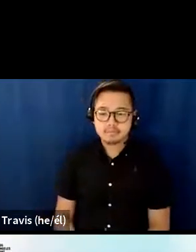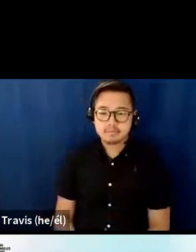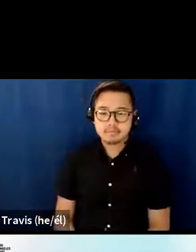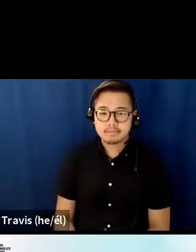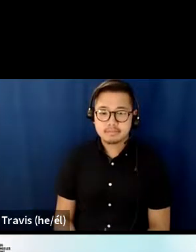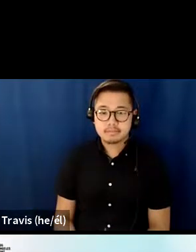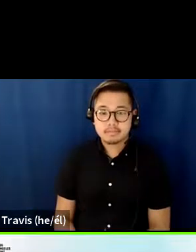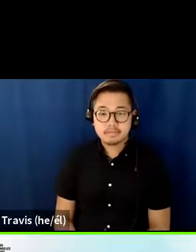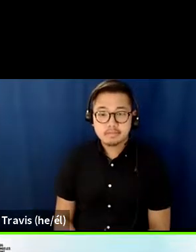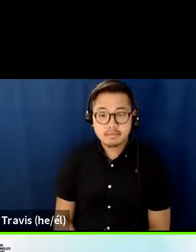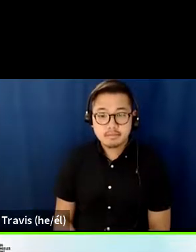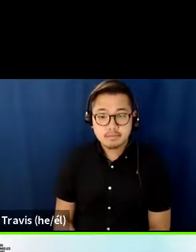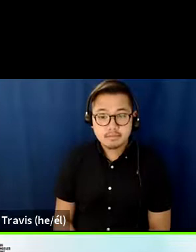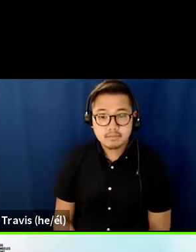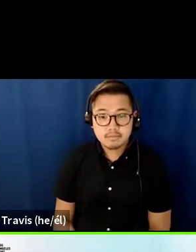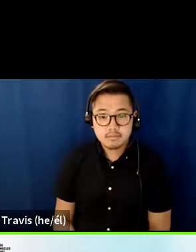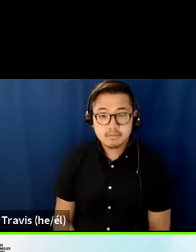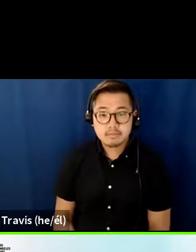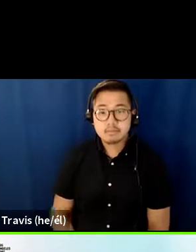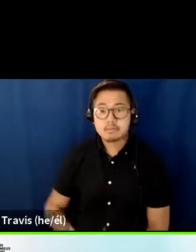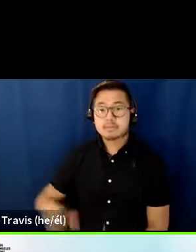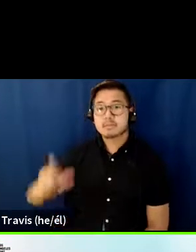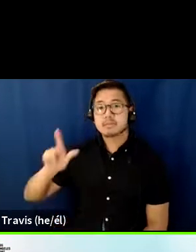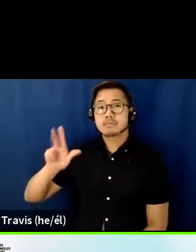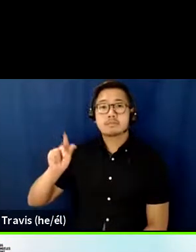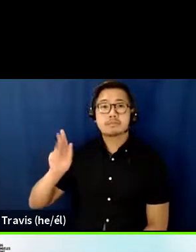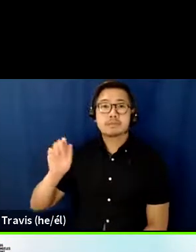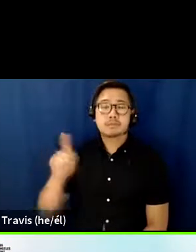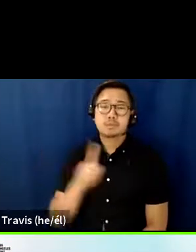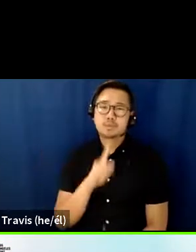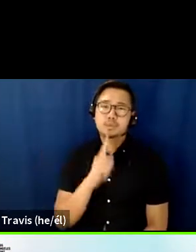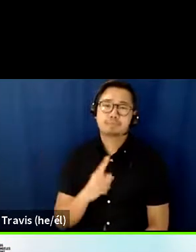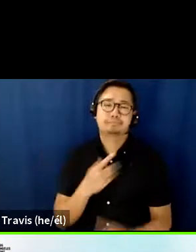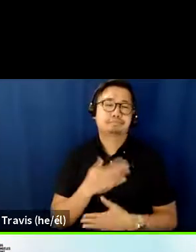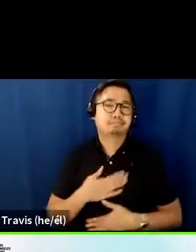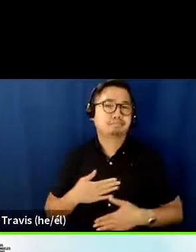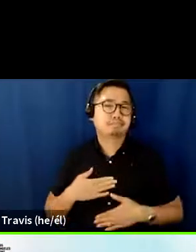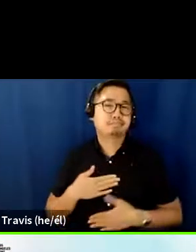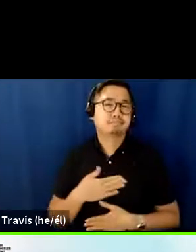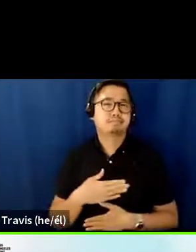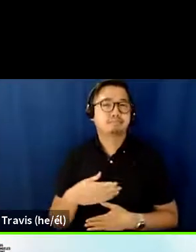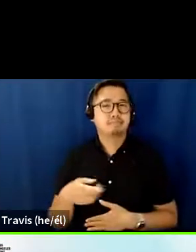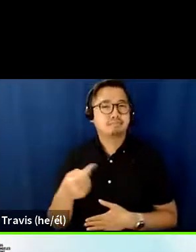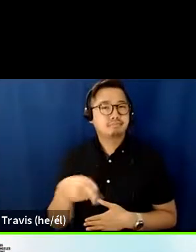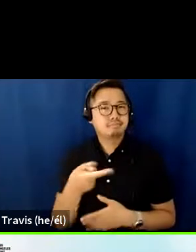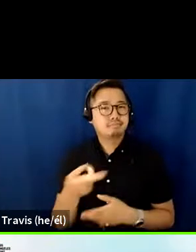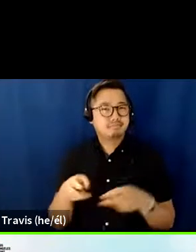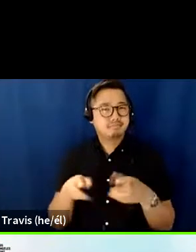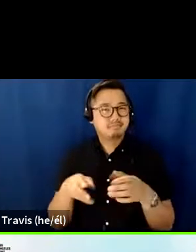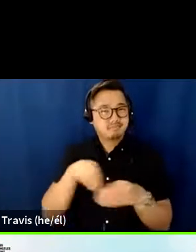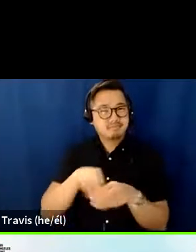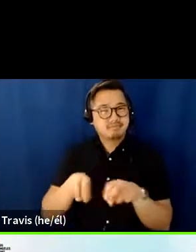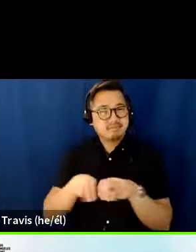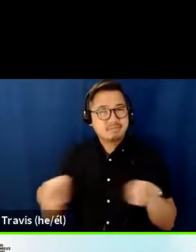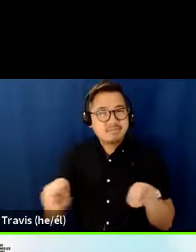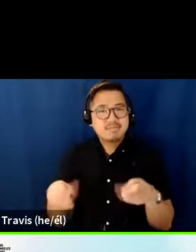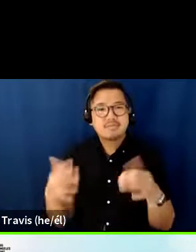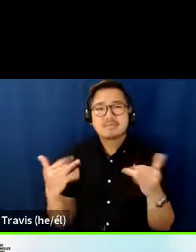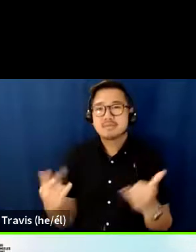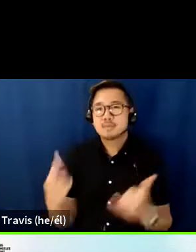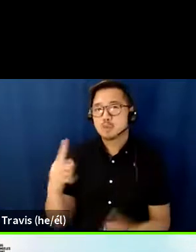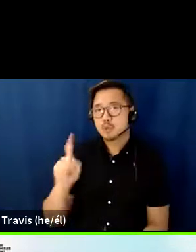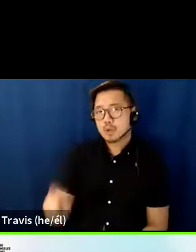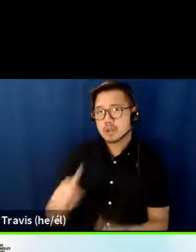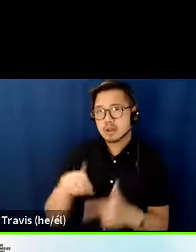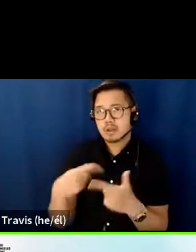All right. Well, I want to appreciate all of you for being on this panel. We got one question to wrap it